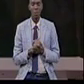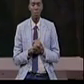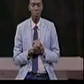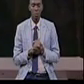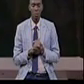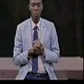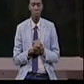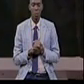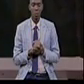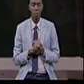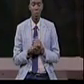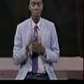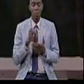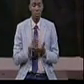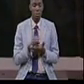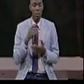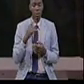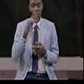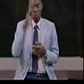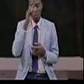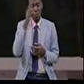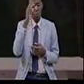He will not lose his voice.